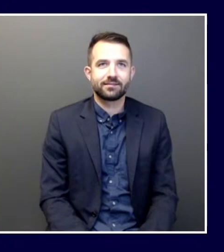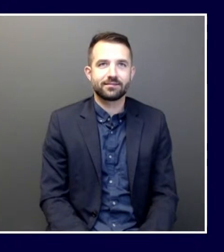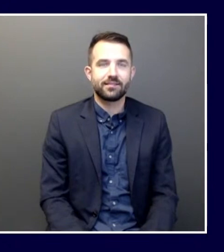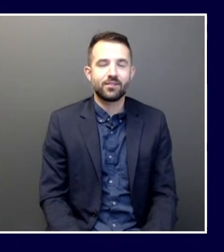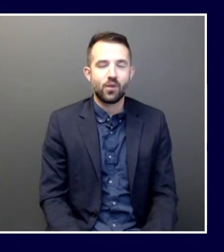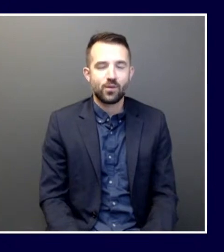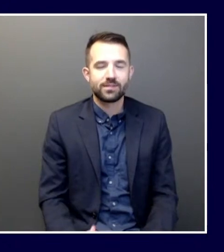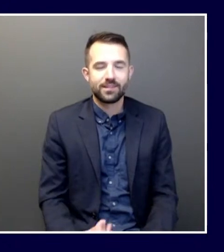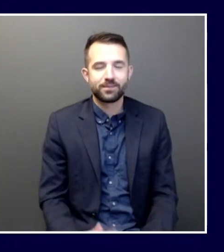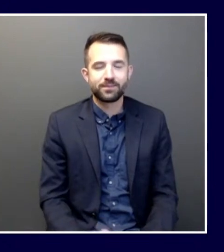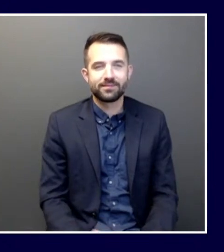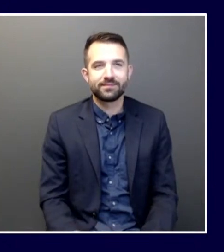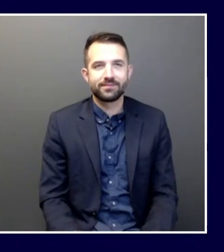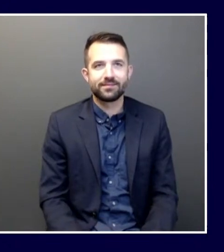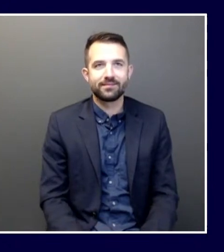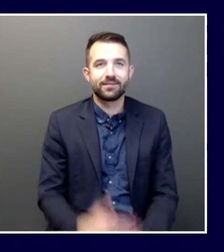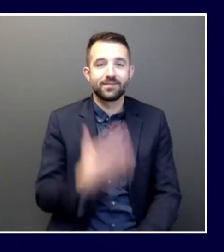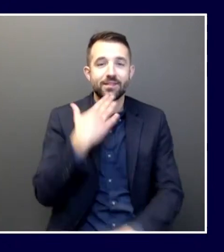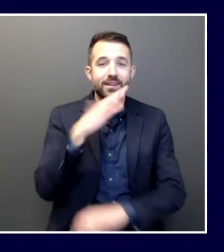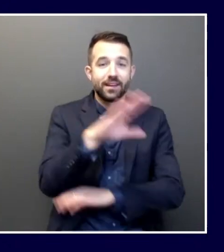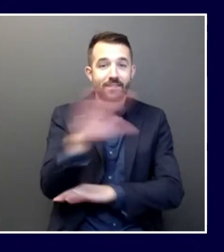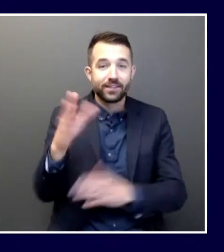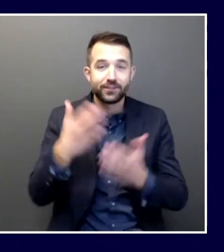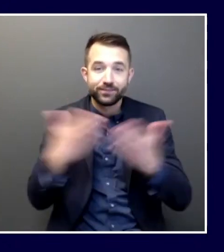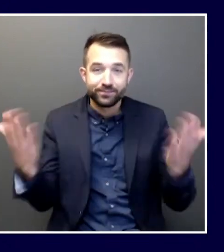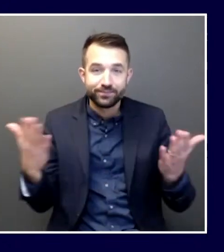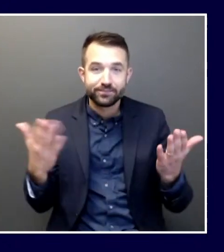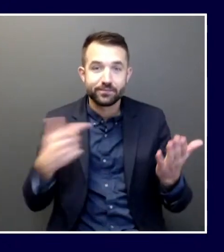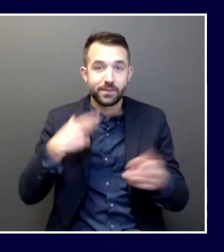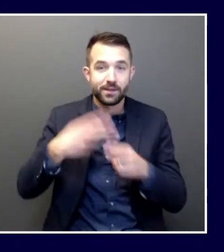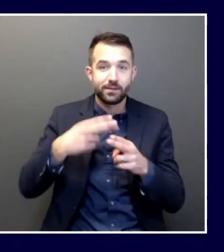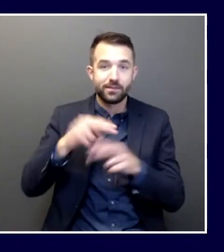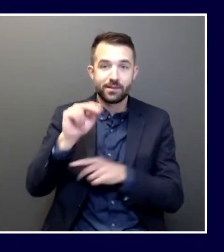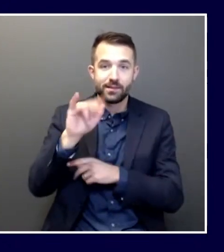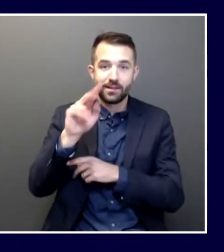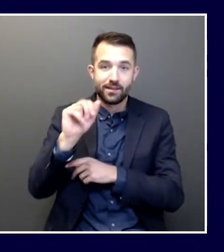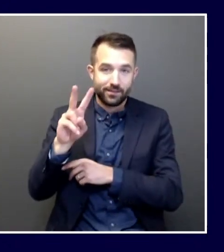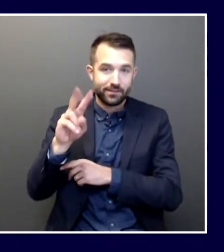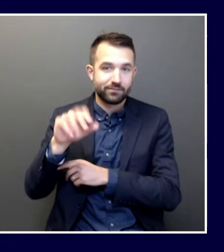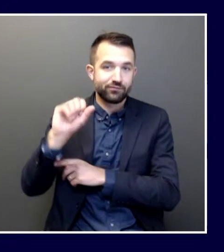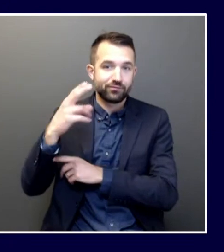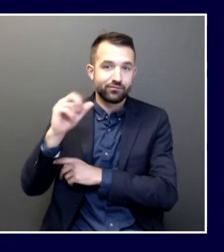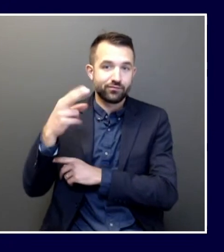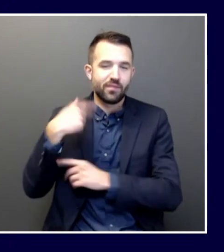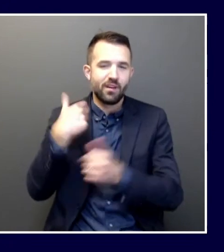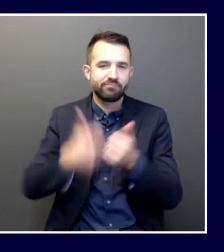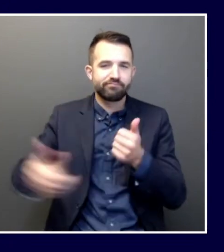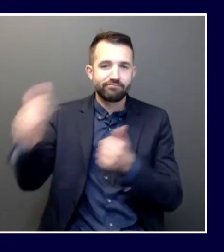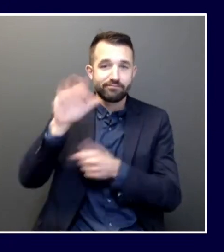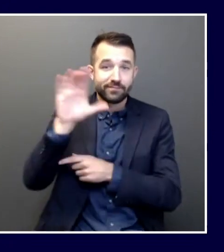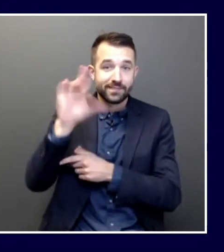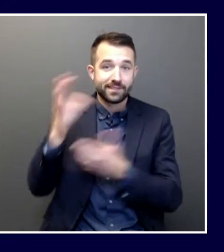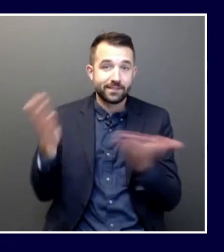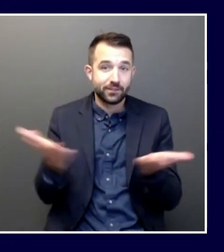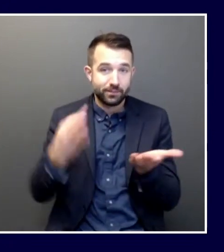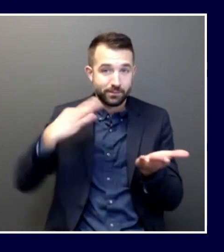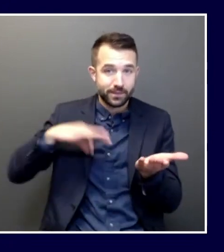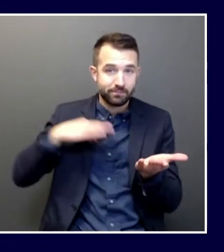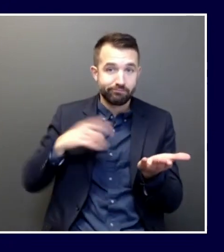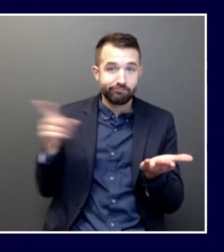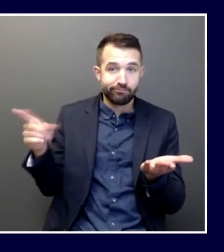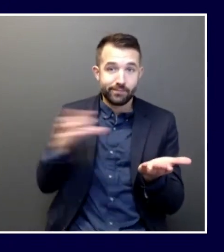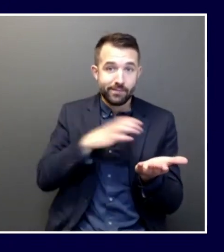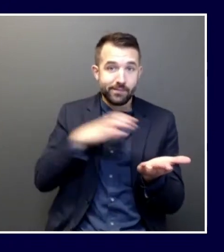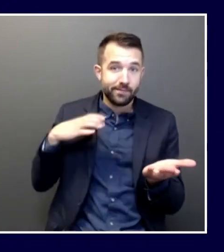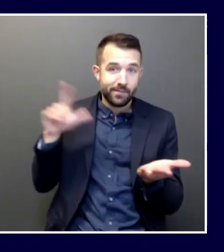Good afternoon, everyone. I'm Nirav Shah, the Director of the Maine CDC. I'm joined this afternoon by Commissioner Jean Wambrew